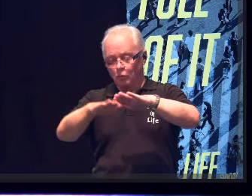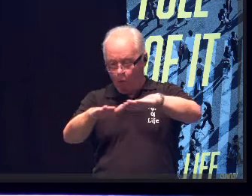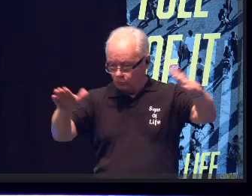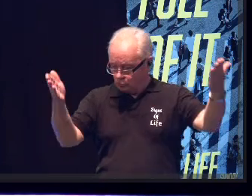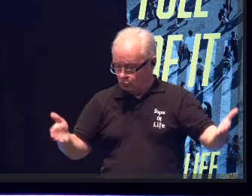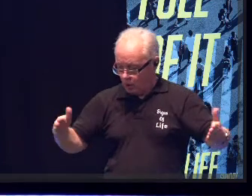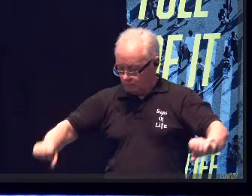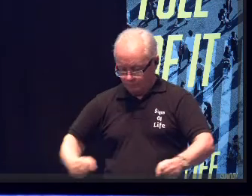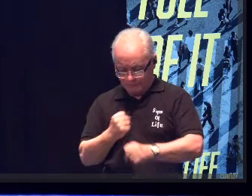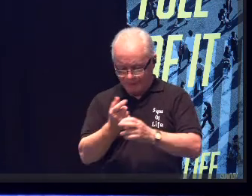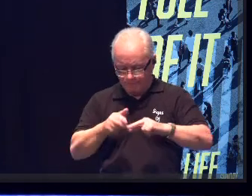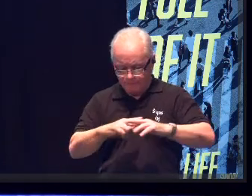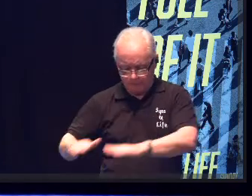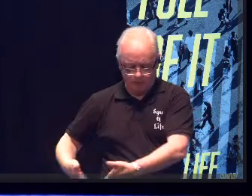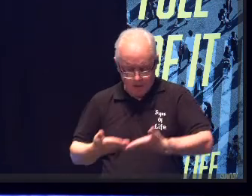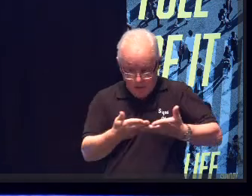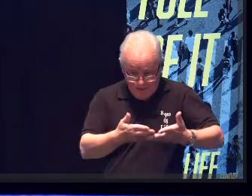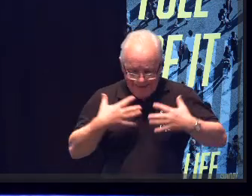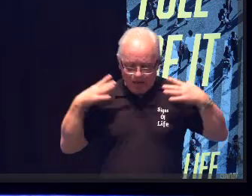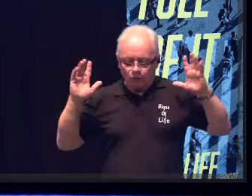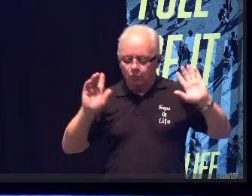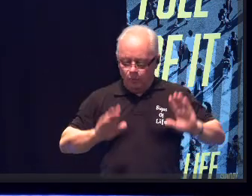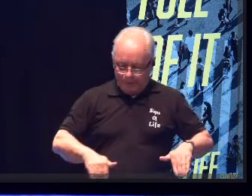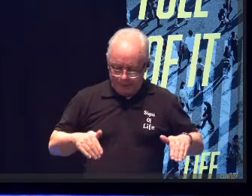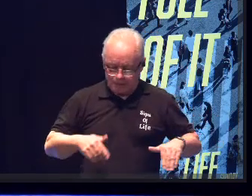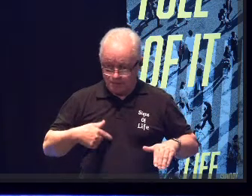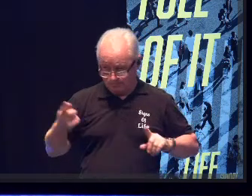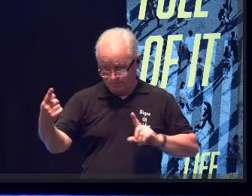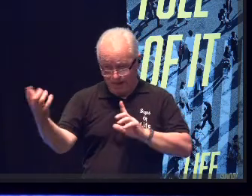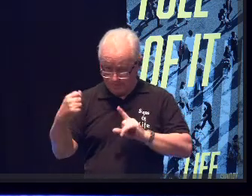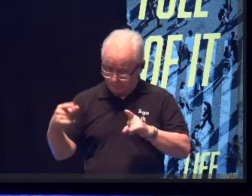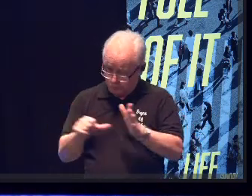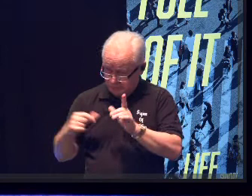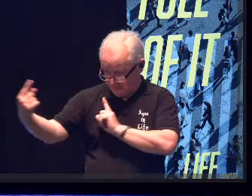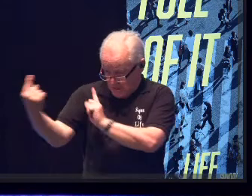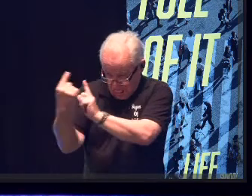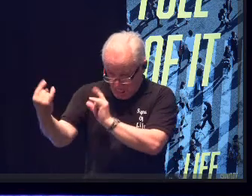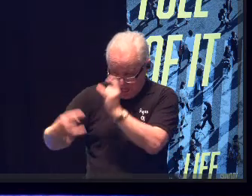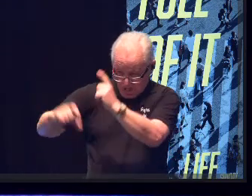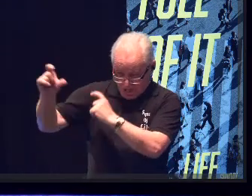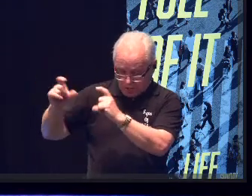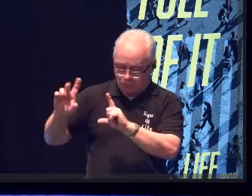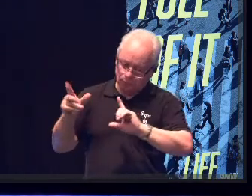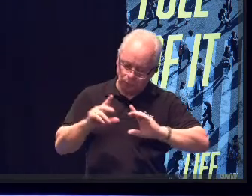you realize that there's an issue between you and somebody, he says, don't go and worship God. He